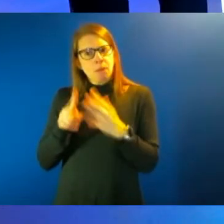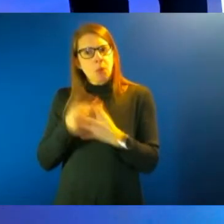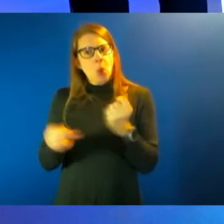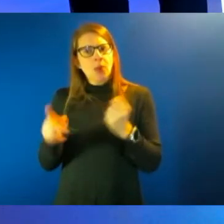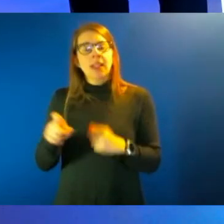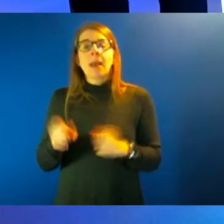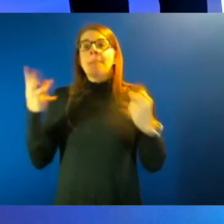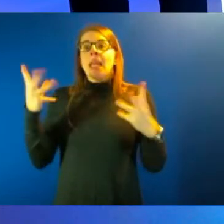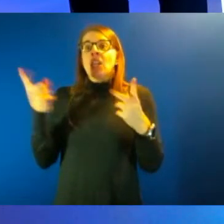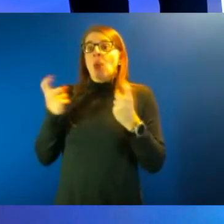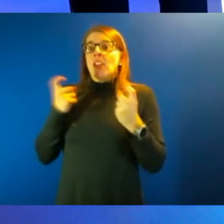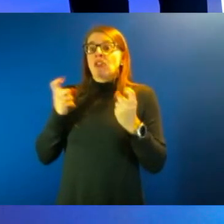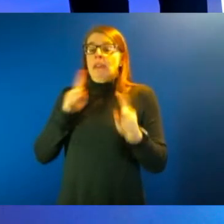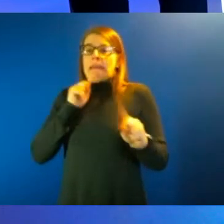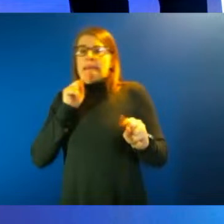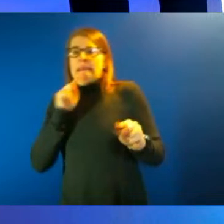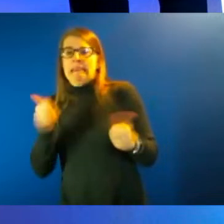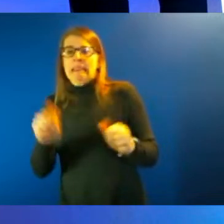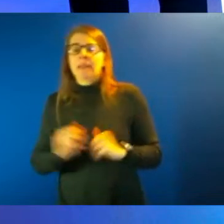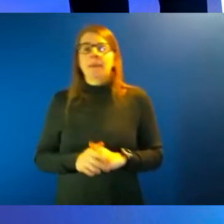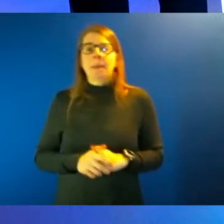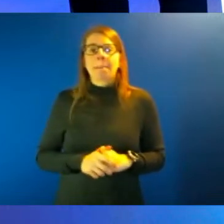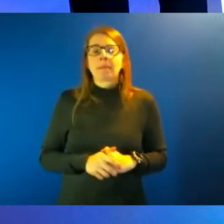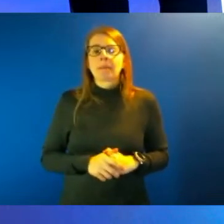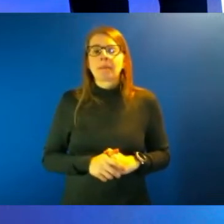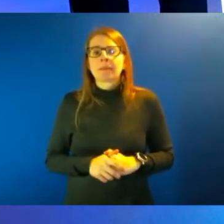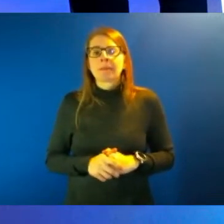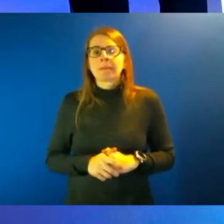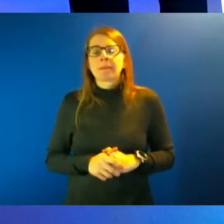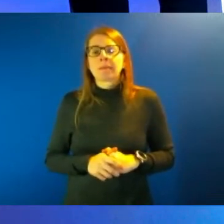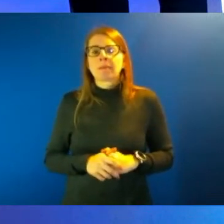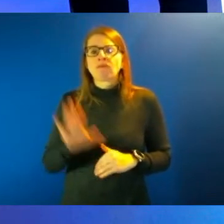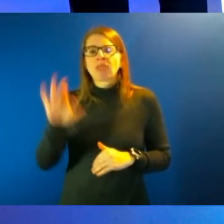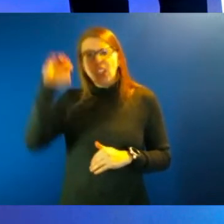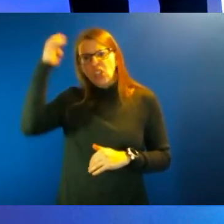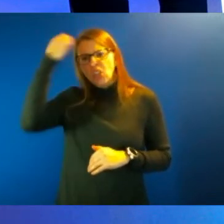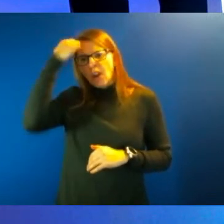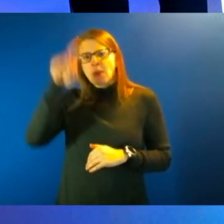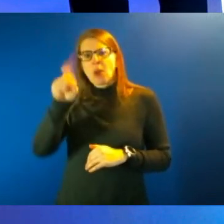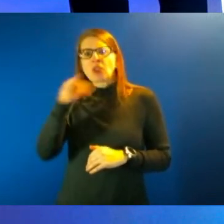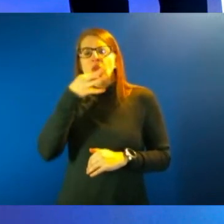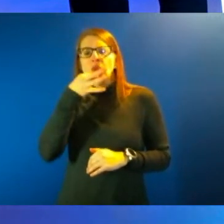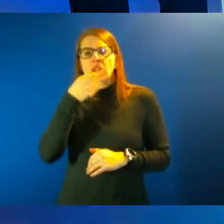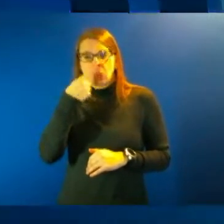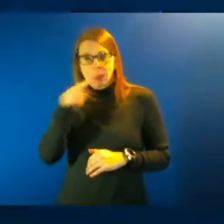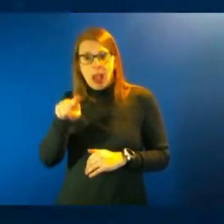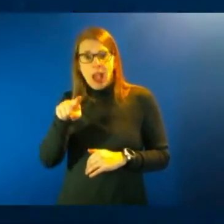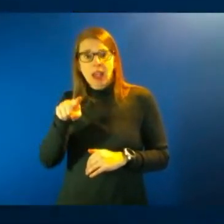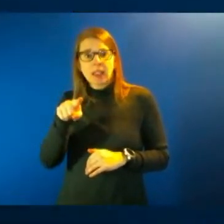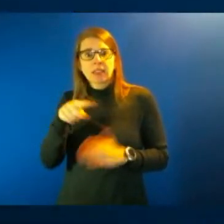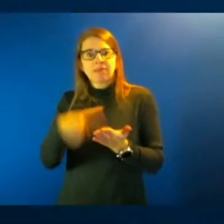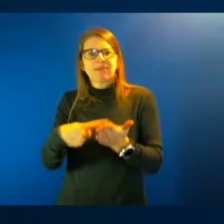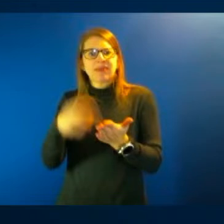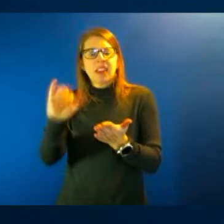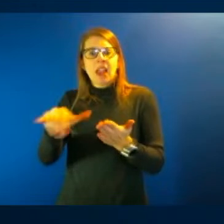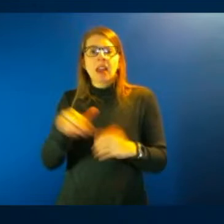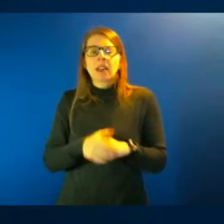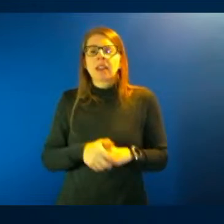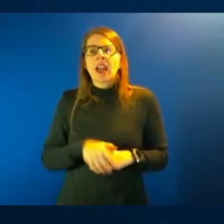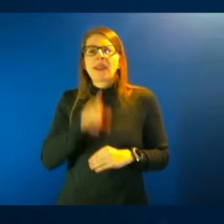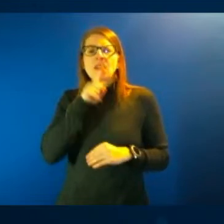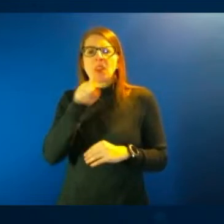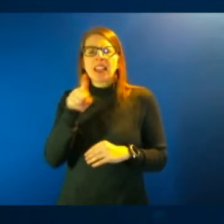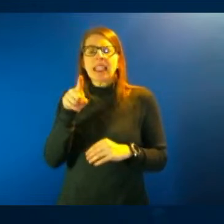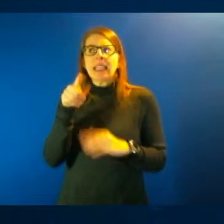burn through as many as I can. Can we hit that Europe question in just a minute? Do you want to talk about Europe? Yeah, because okay. I think it's really instructive for us. Okay,